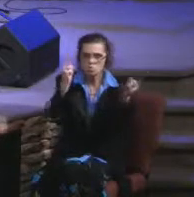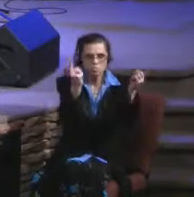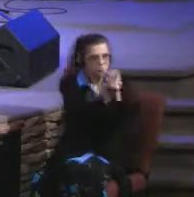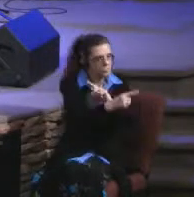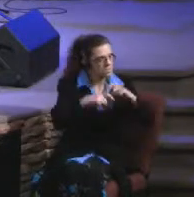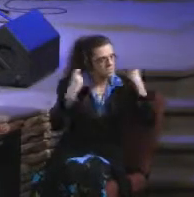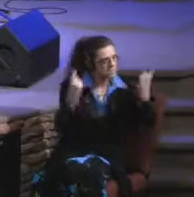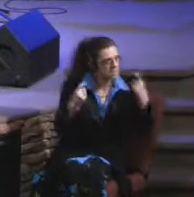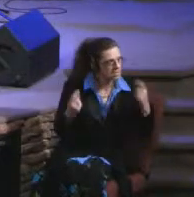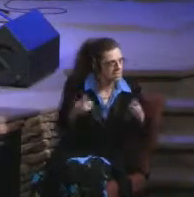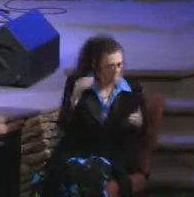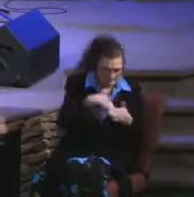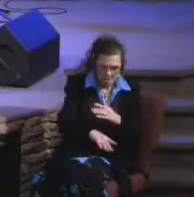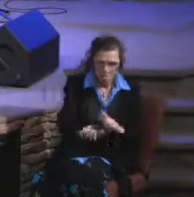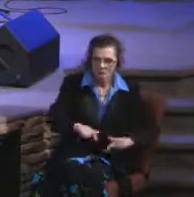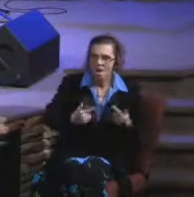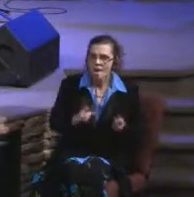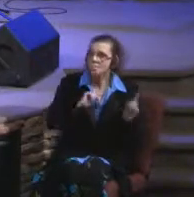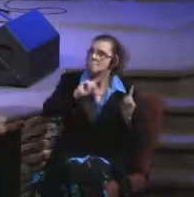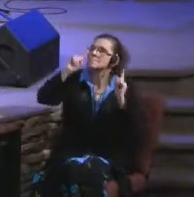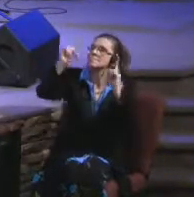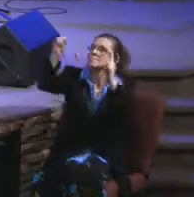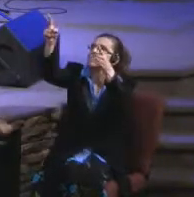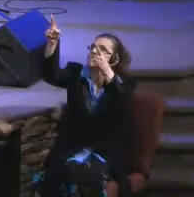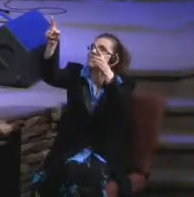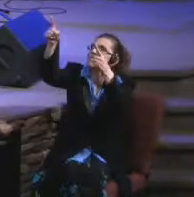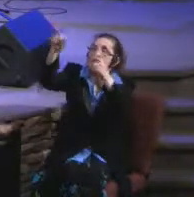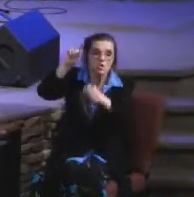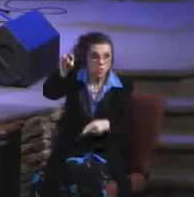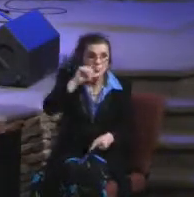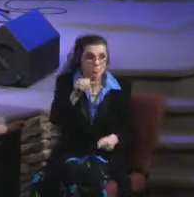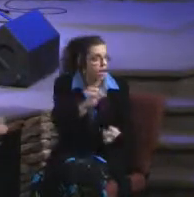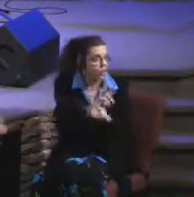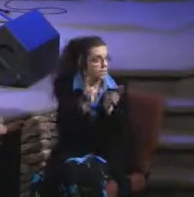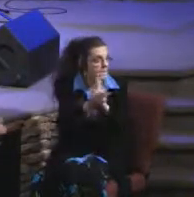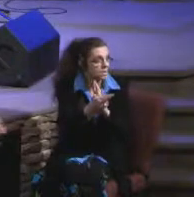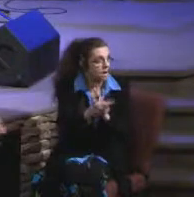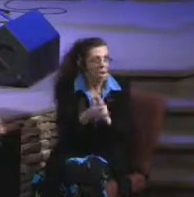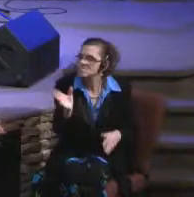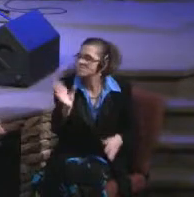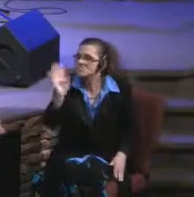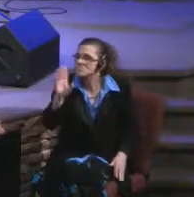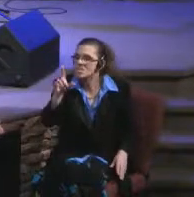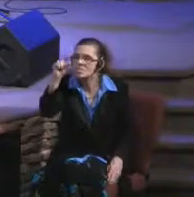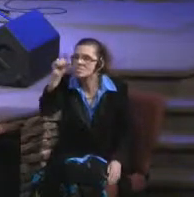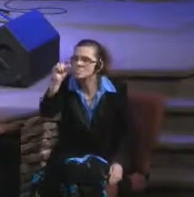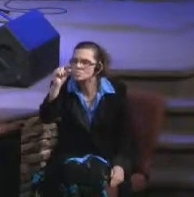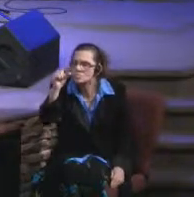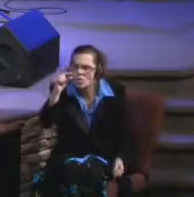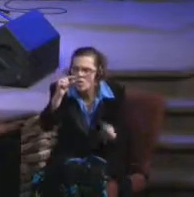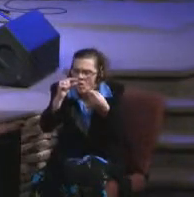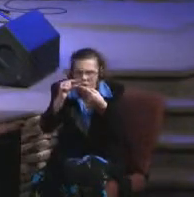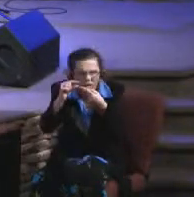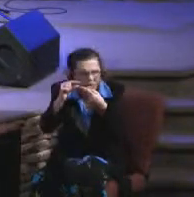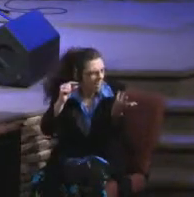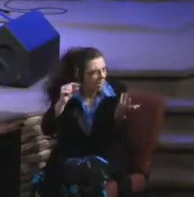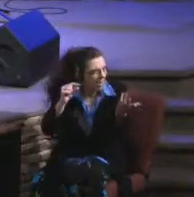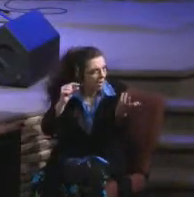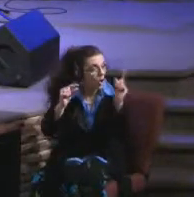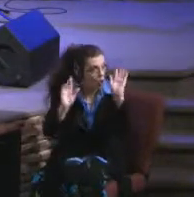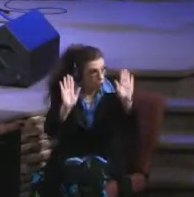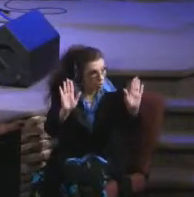life and go towards God, you have not repented. And I don't care how small of a thing you think it is,